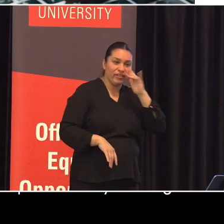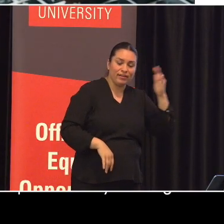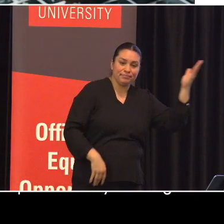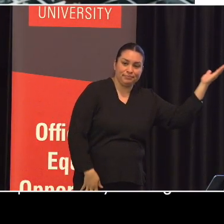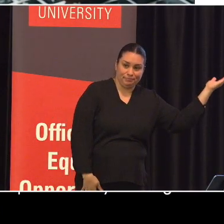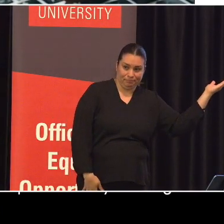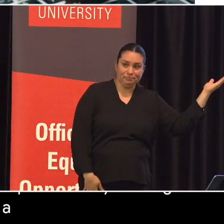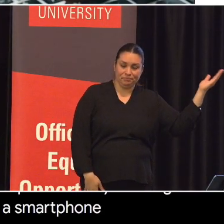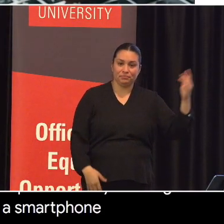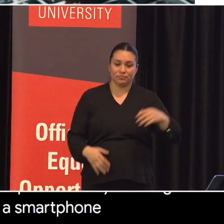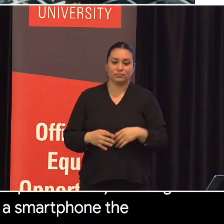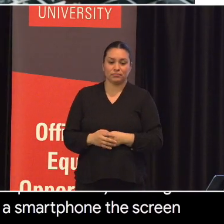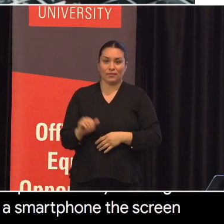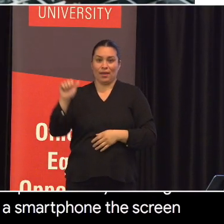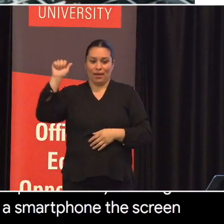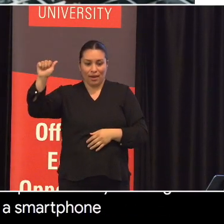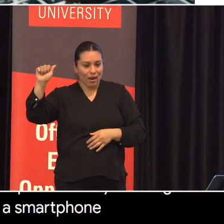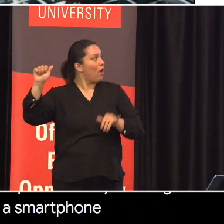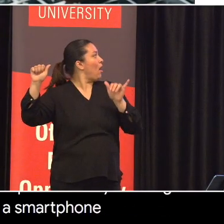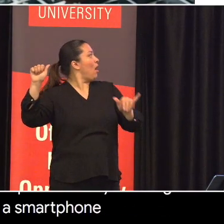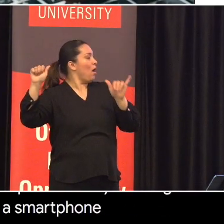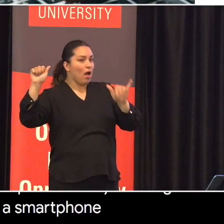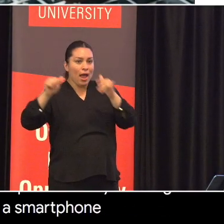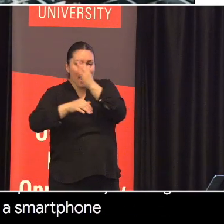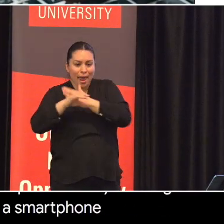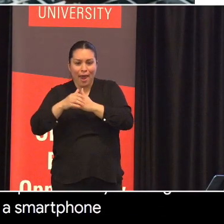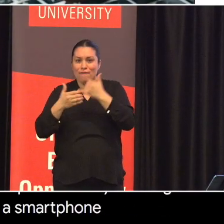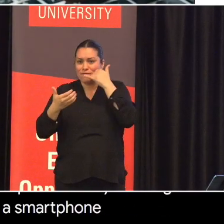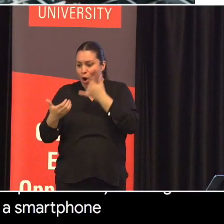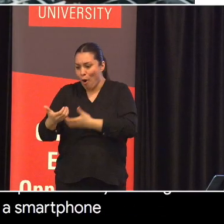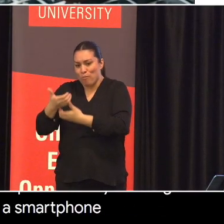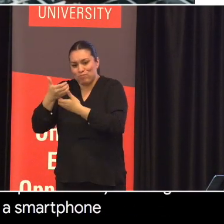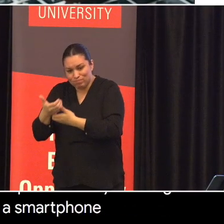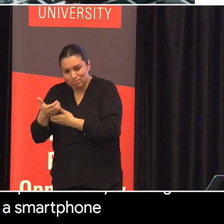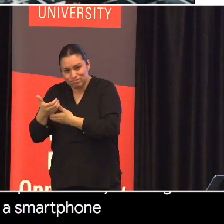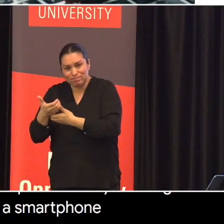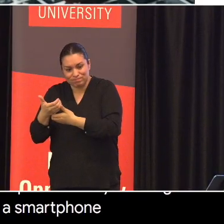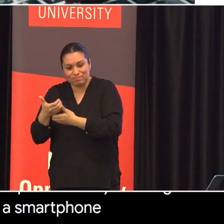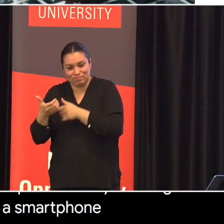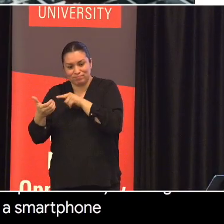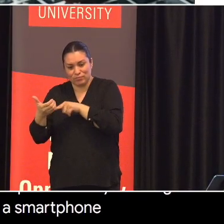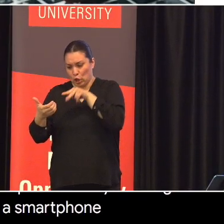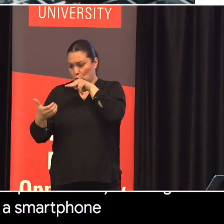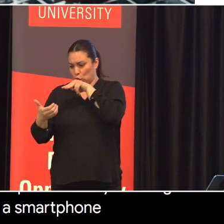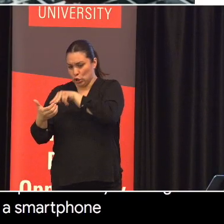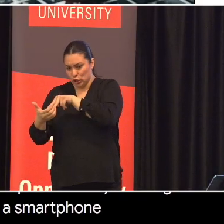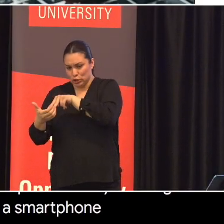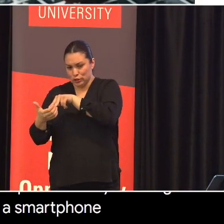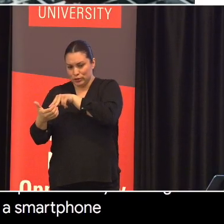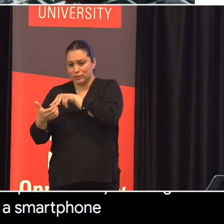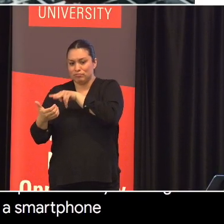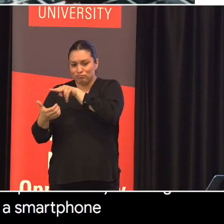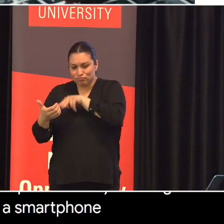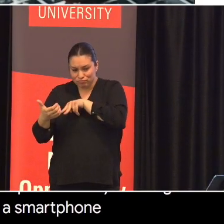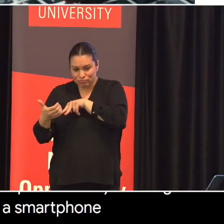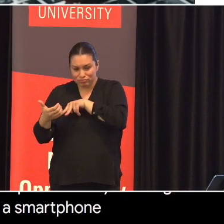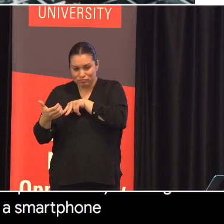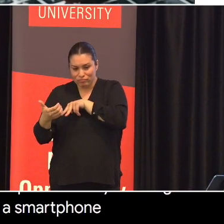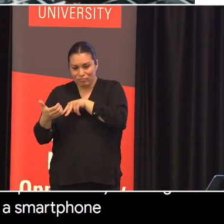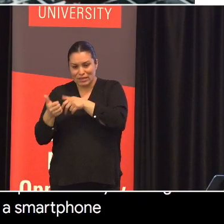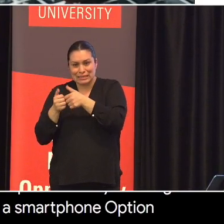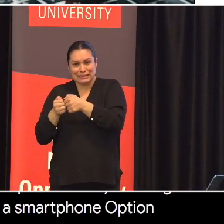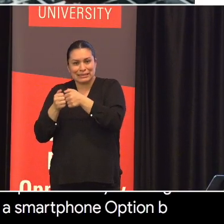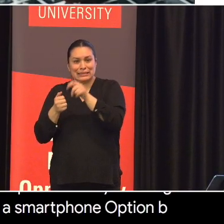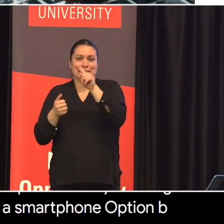holding a smartphone with the screen facing them as though to be looking at the screen, then the text says text message.